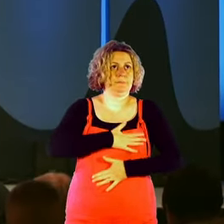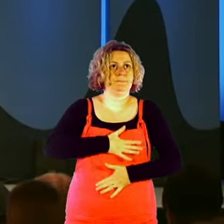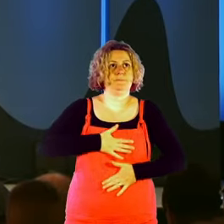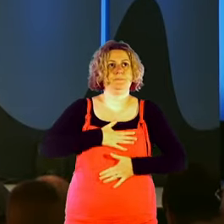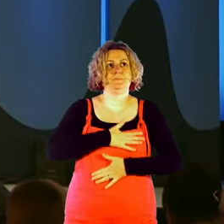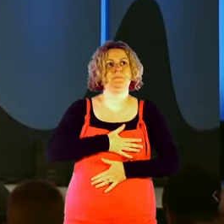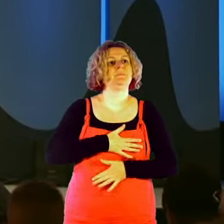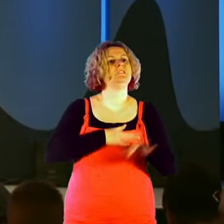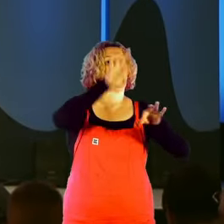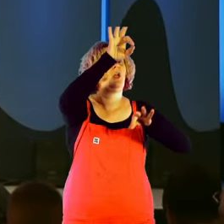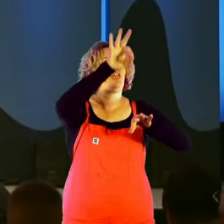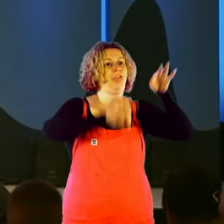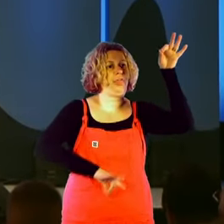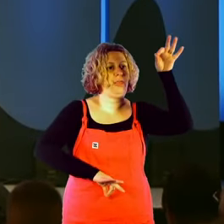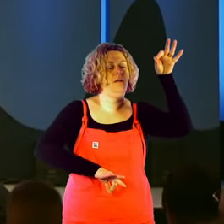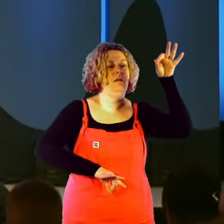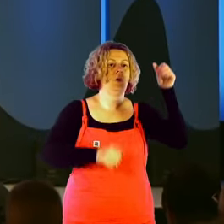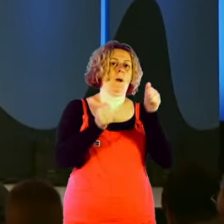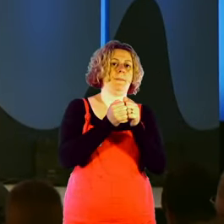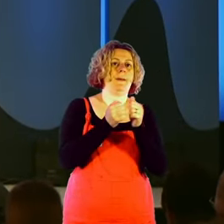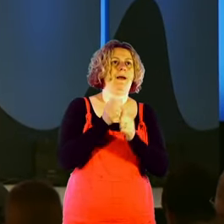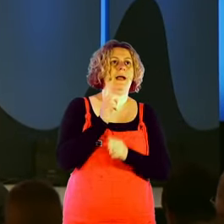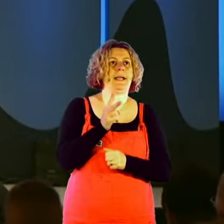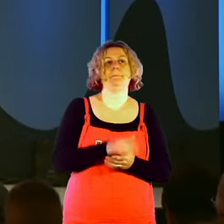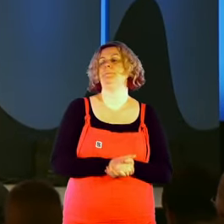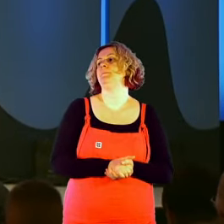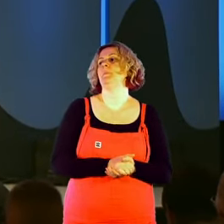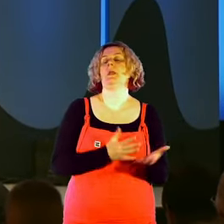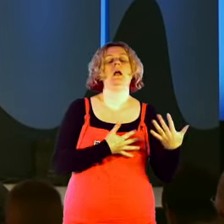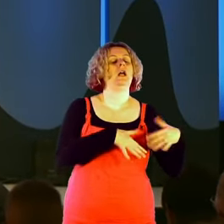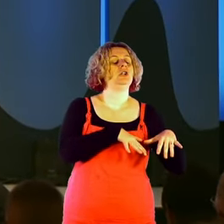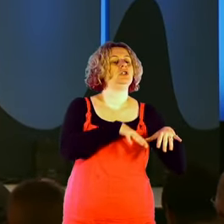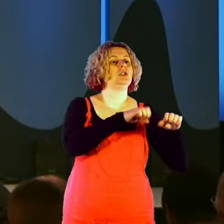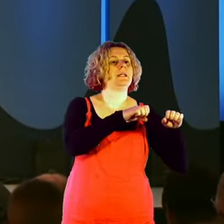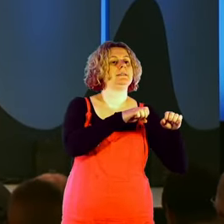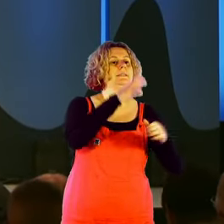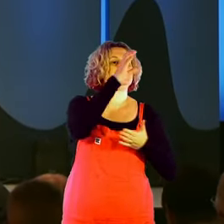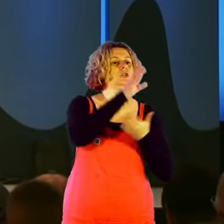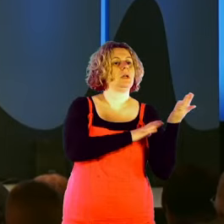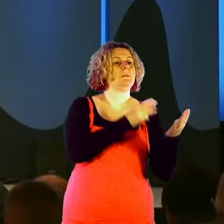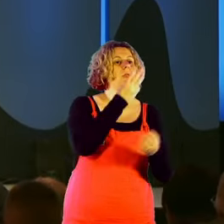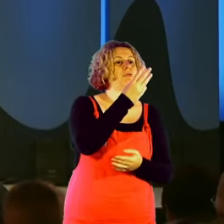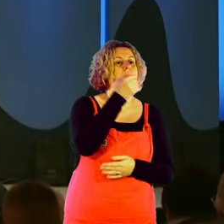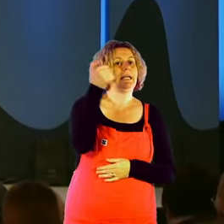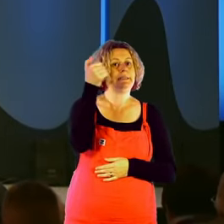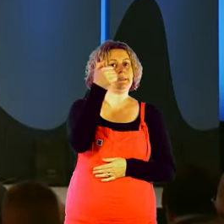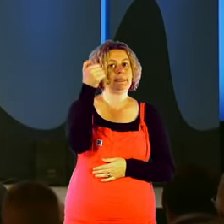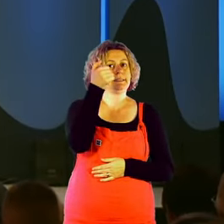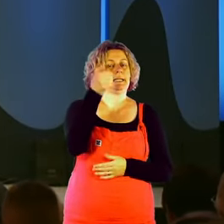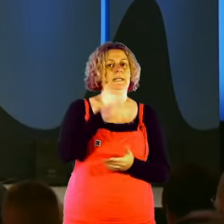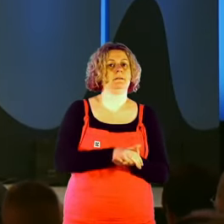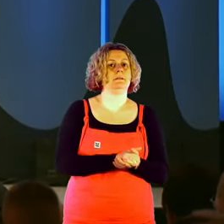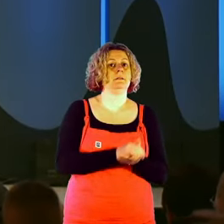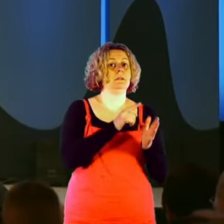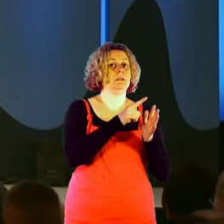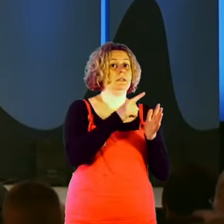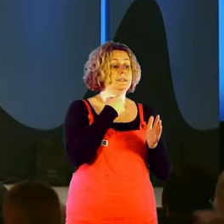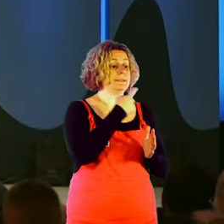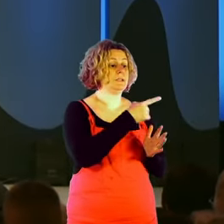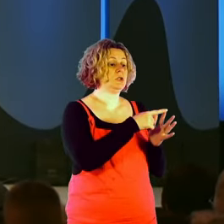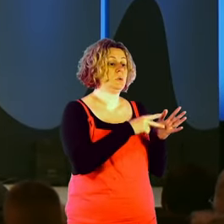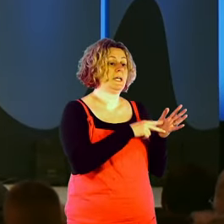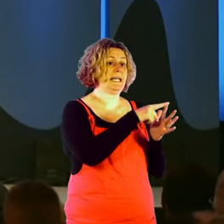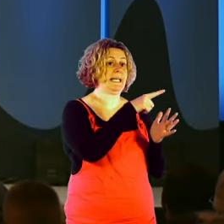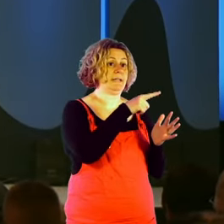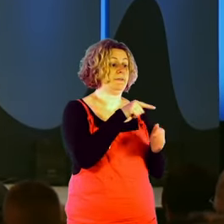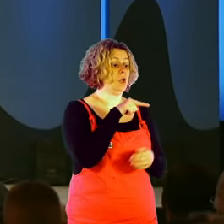Let's go back to Genesis 3:16. What else does God say to Eve? He says, your desire will be for your husband and